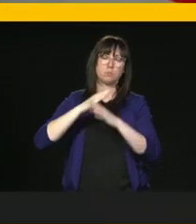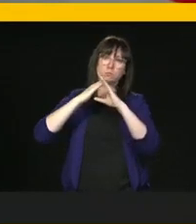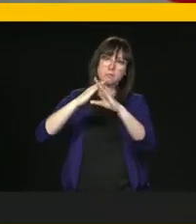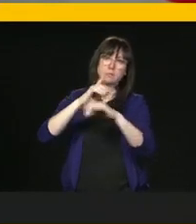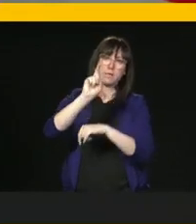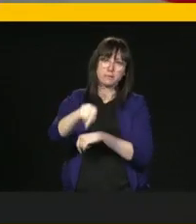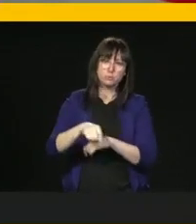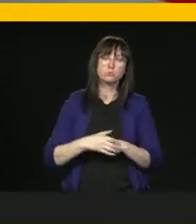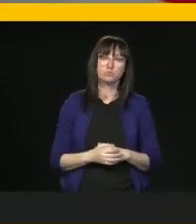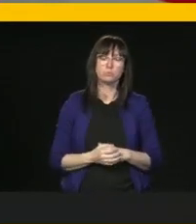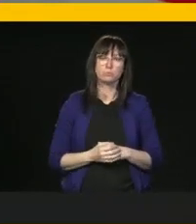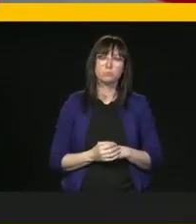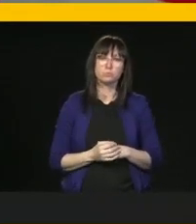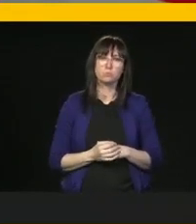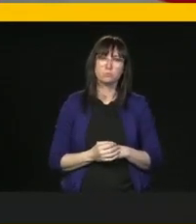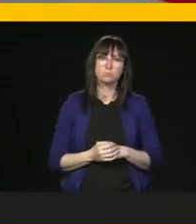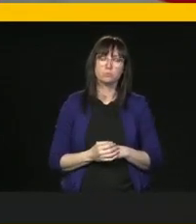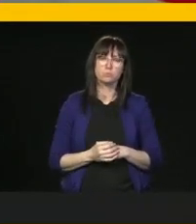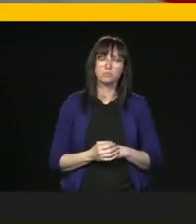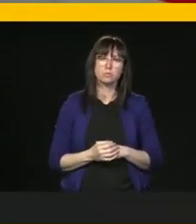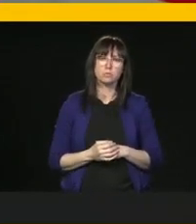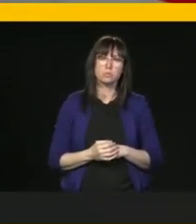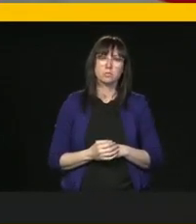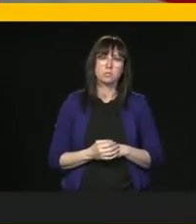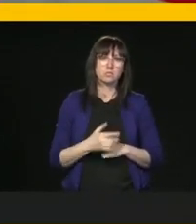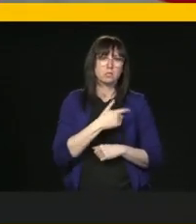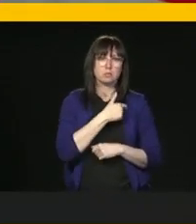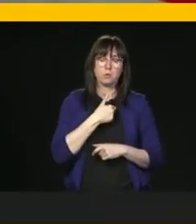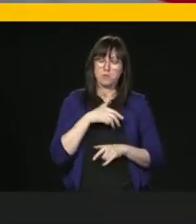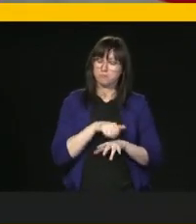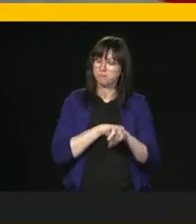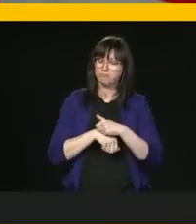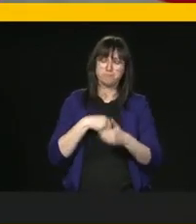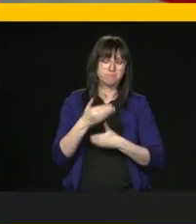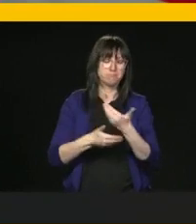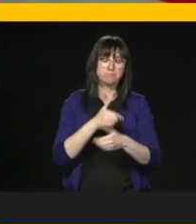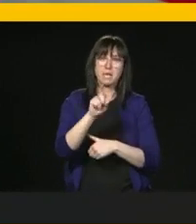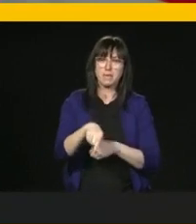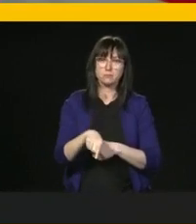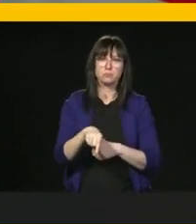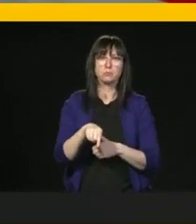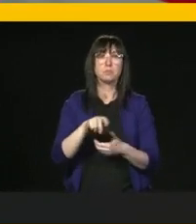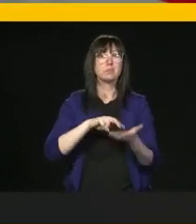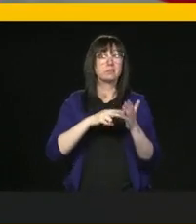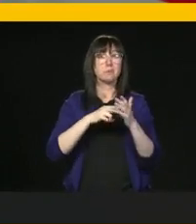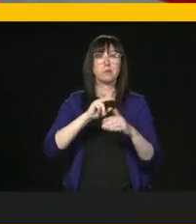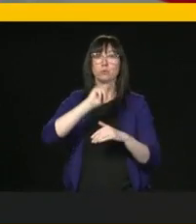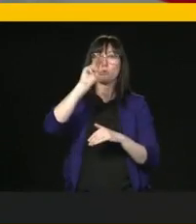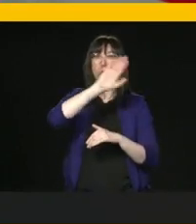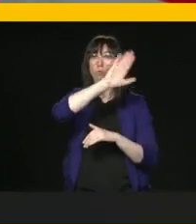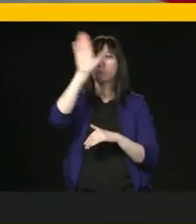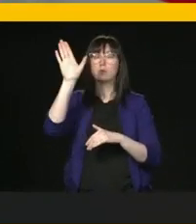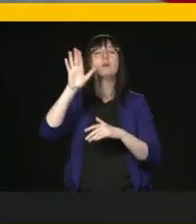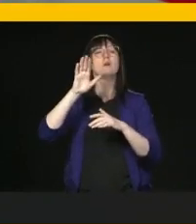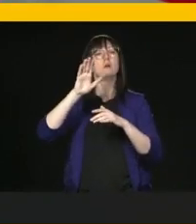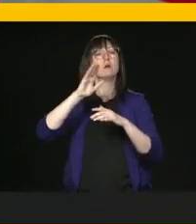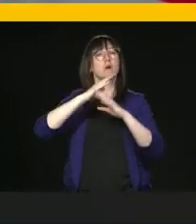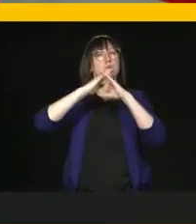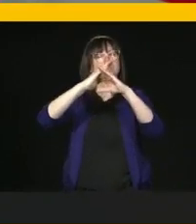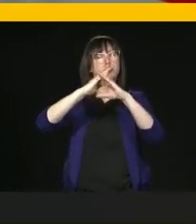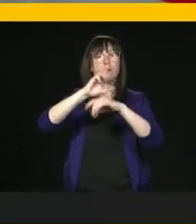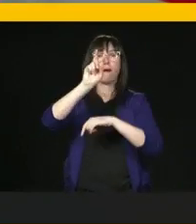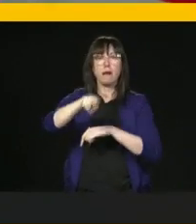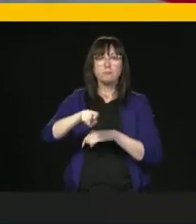practice. And so that means protecting the northern territory, the northern areas, but also, of course, the